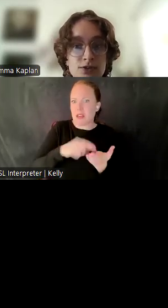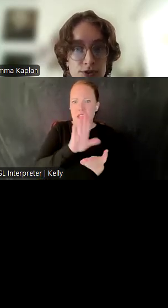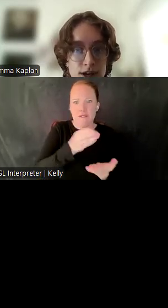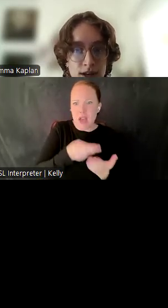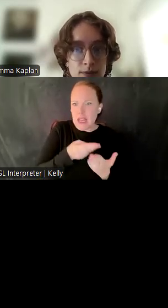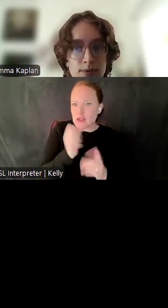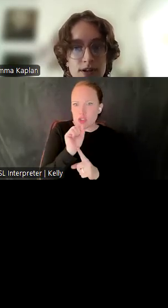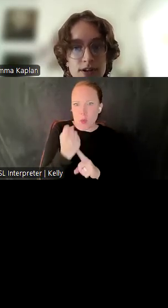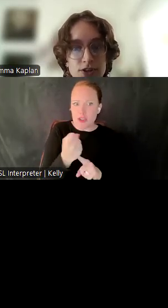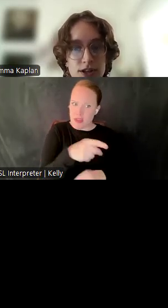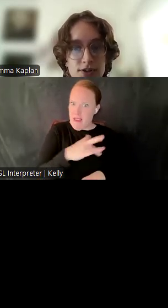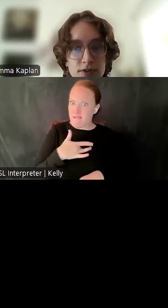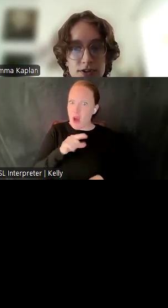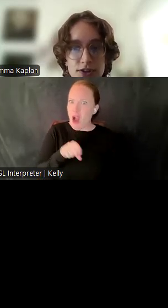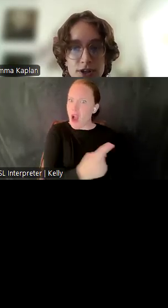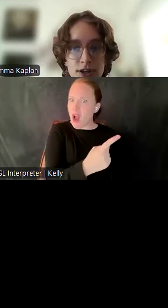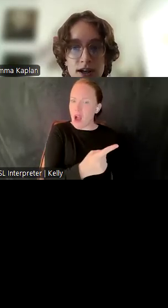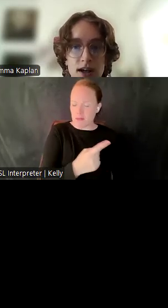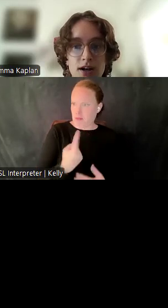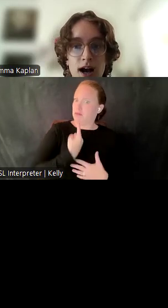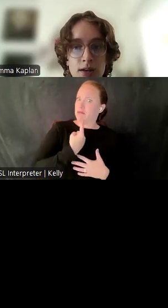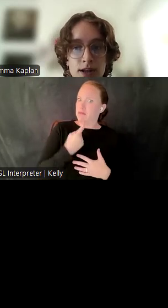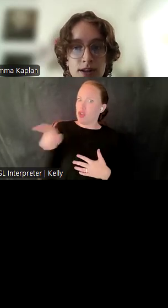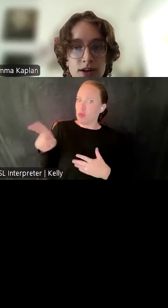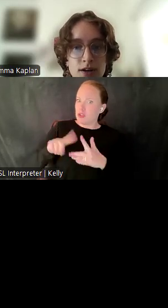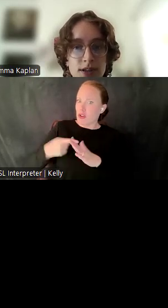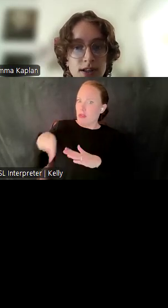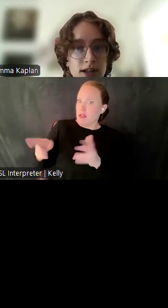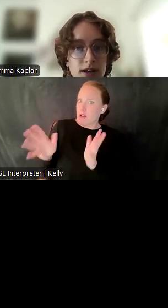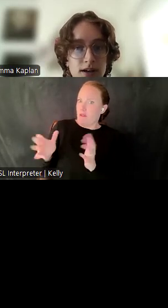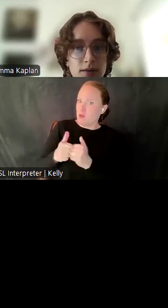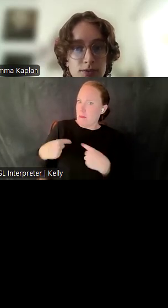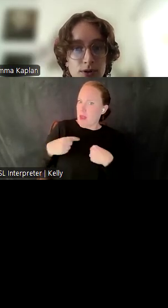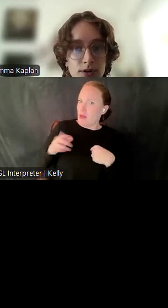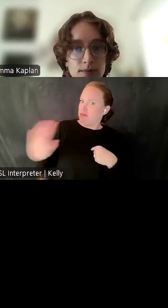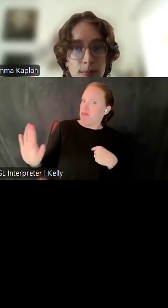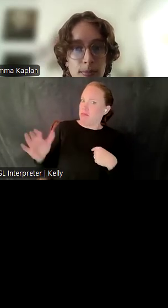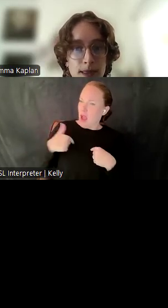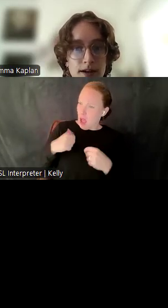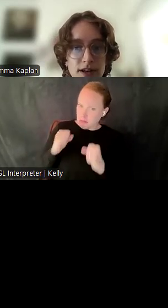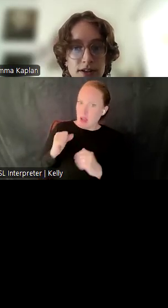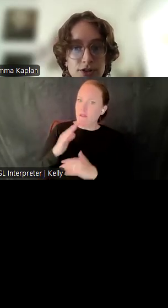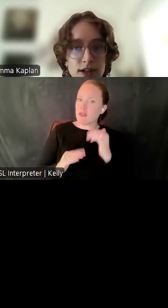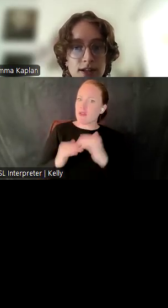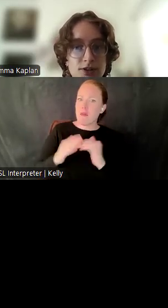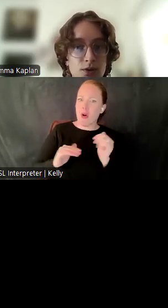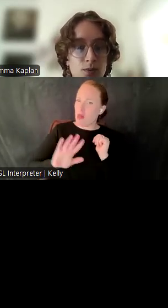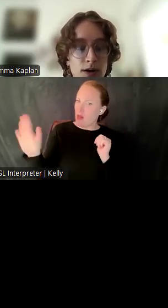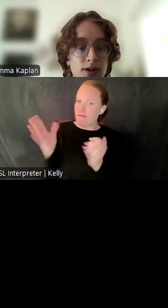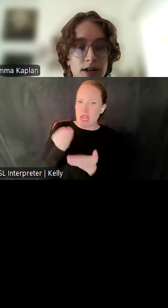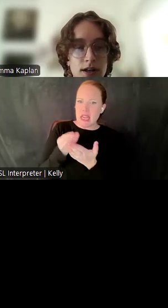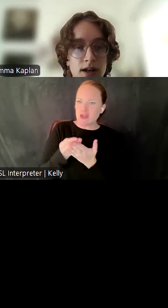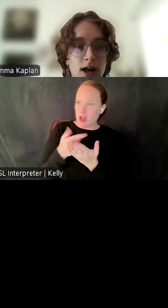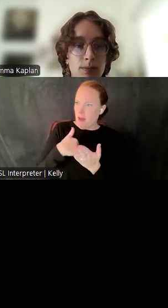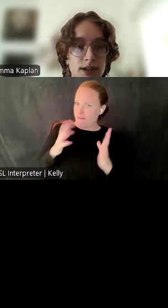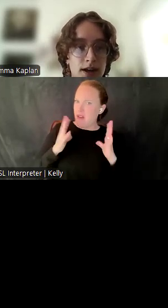find it insulting that we would initiate this conversation and they're adamant that they're completely comfortable financially and they don't